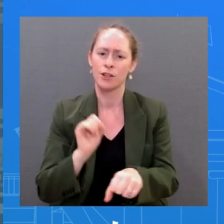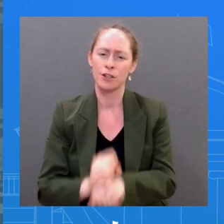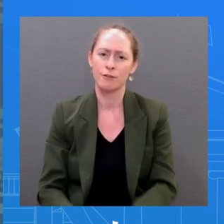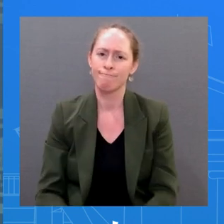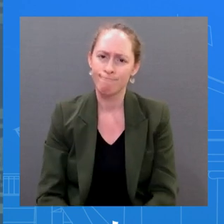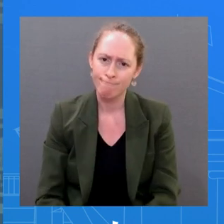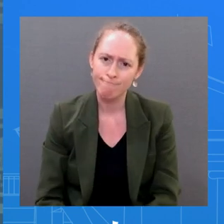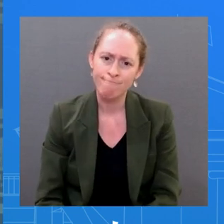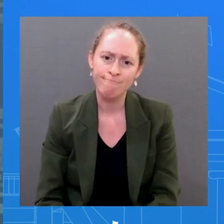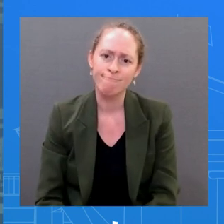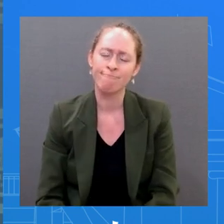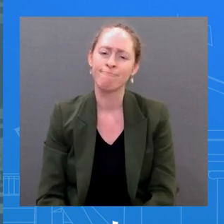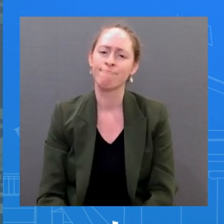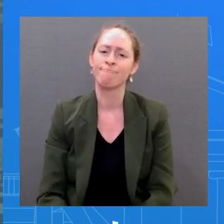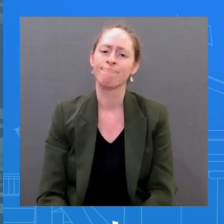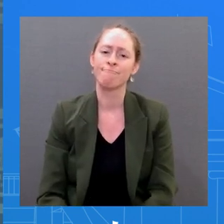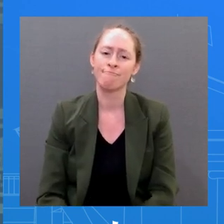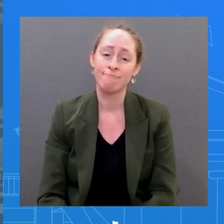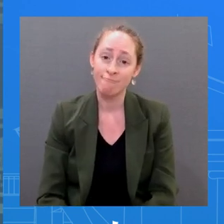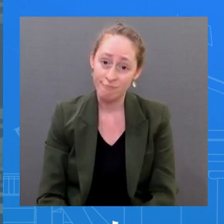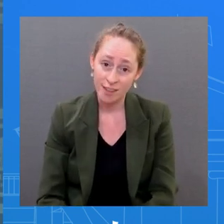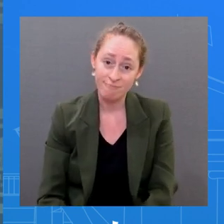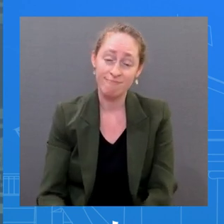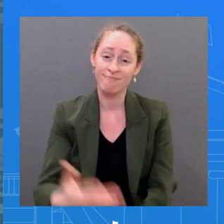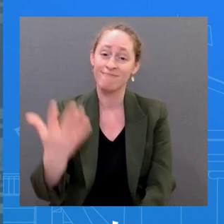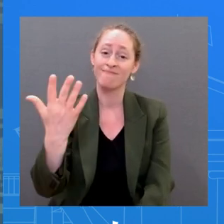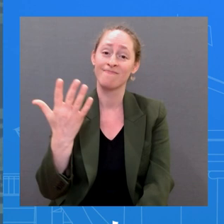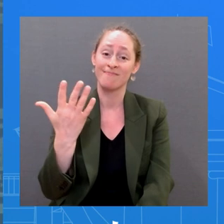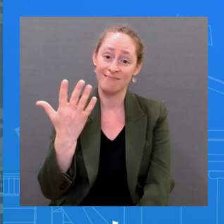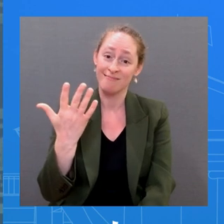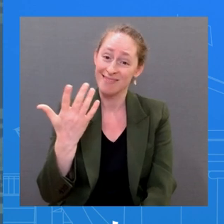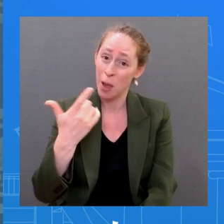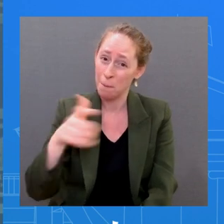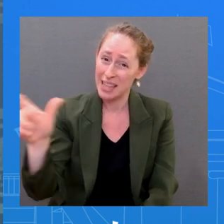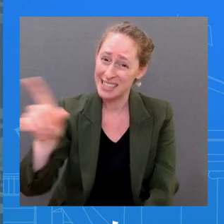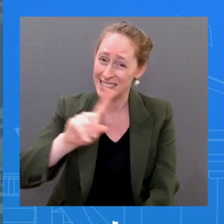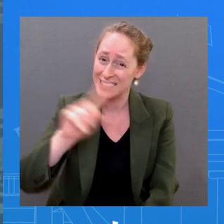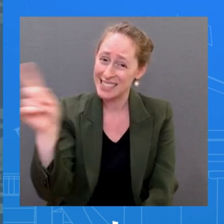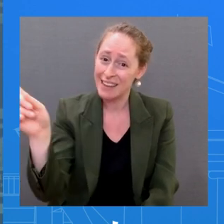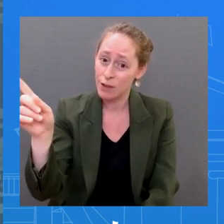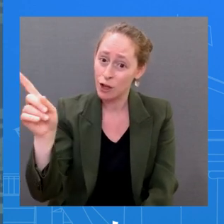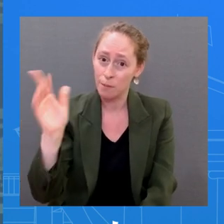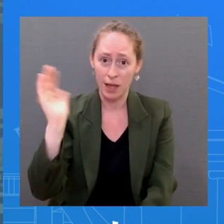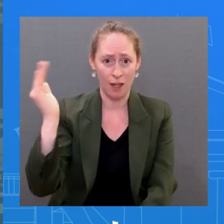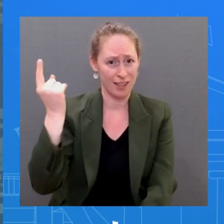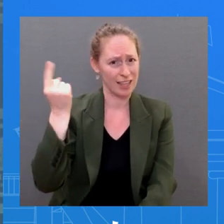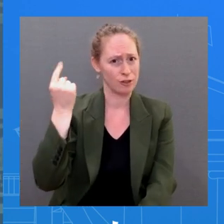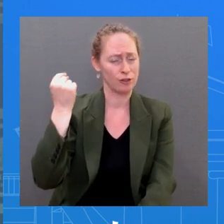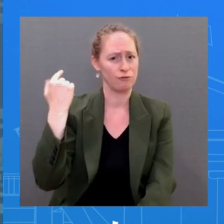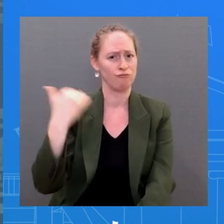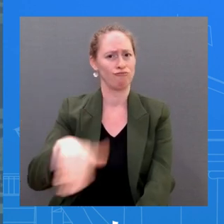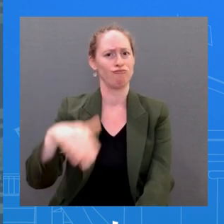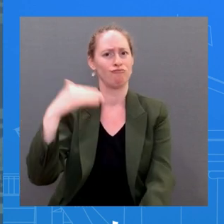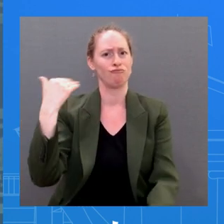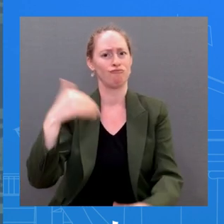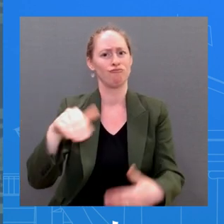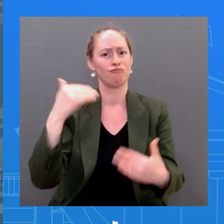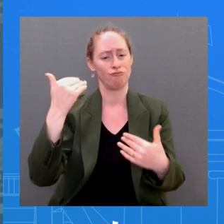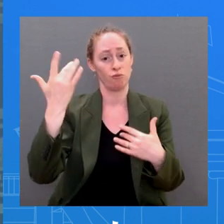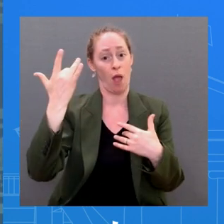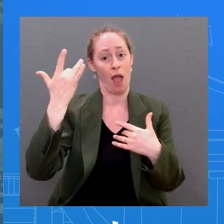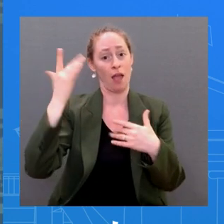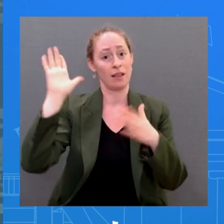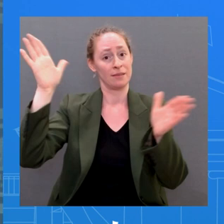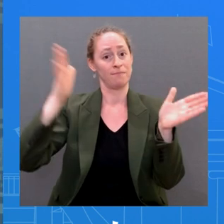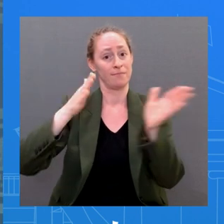economy, very, very different than where we were a year ago. And that is because of what the president has been able to do with a comprehensive